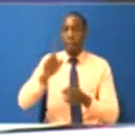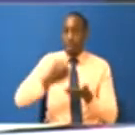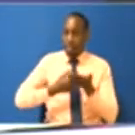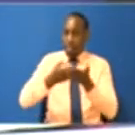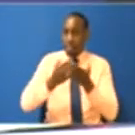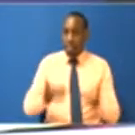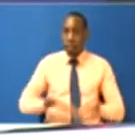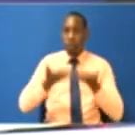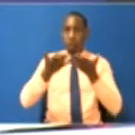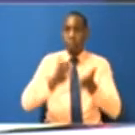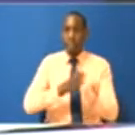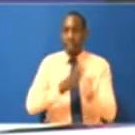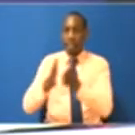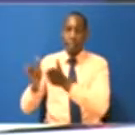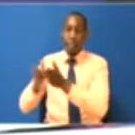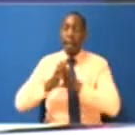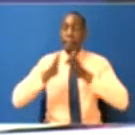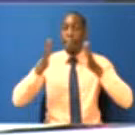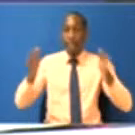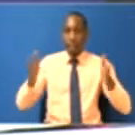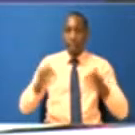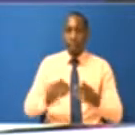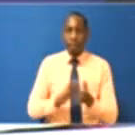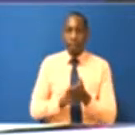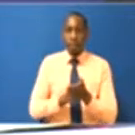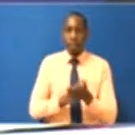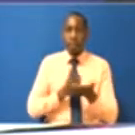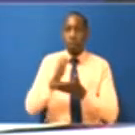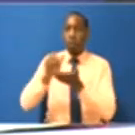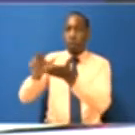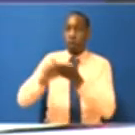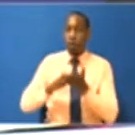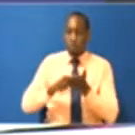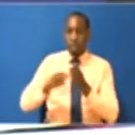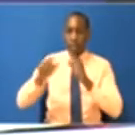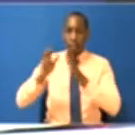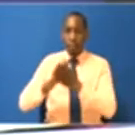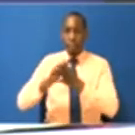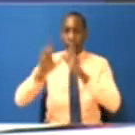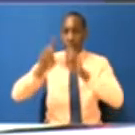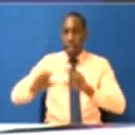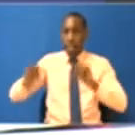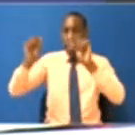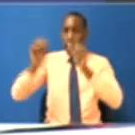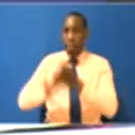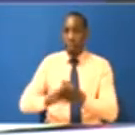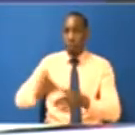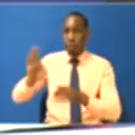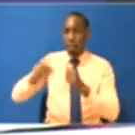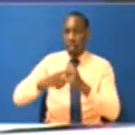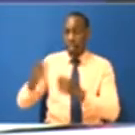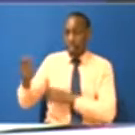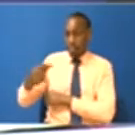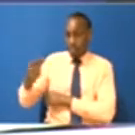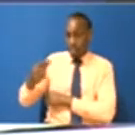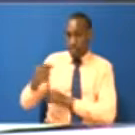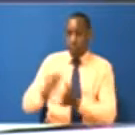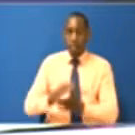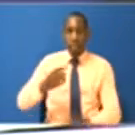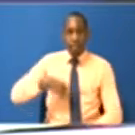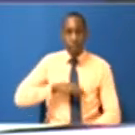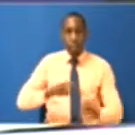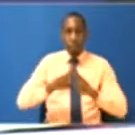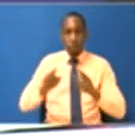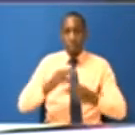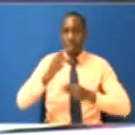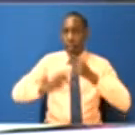we delivered the master plan through a grant from jaica in 36 months we